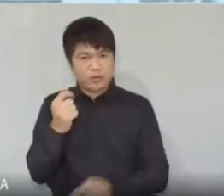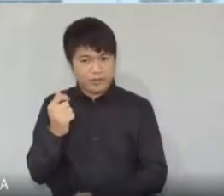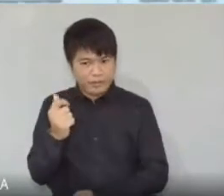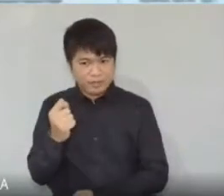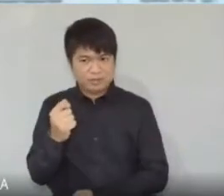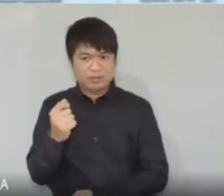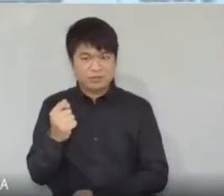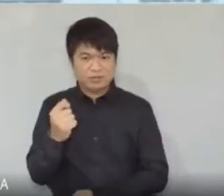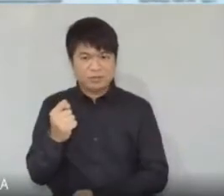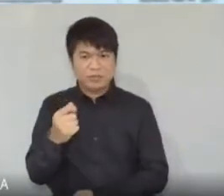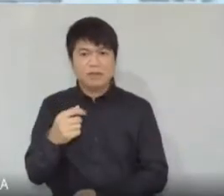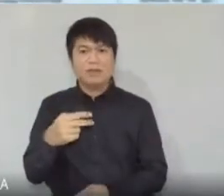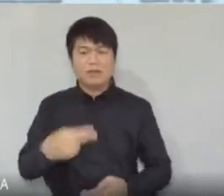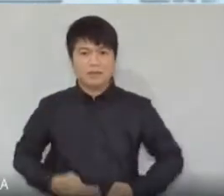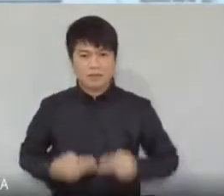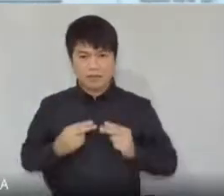patient